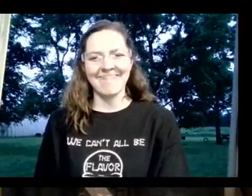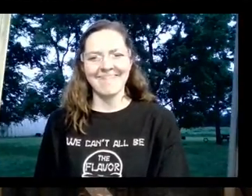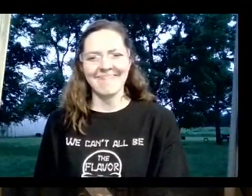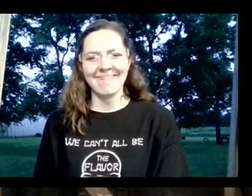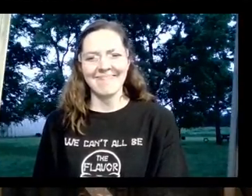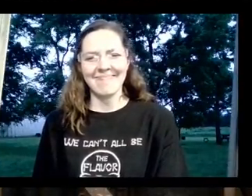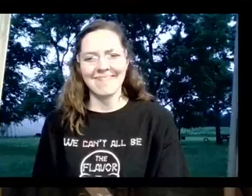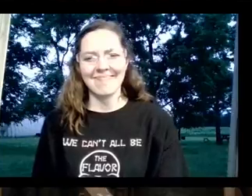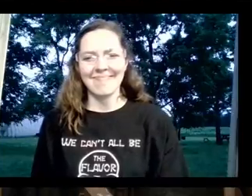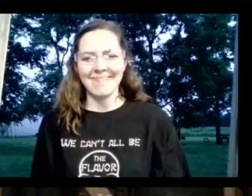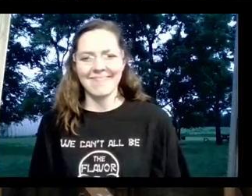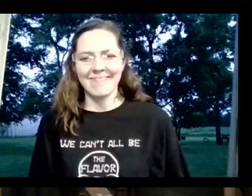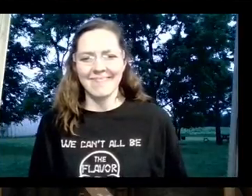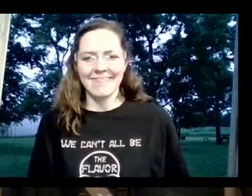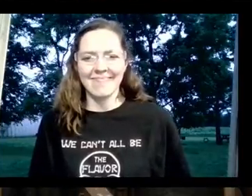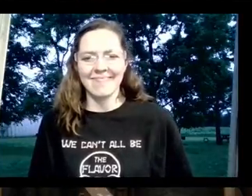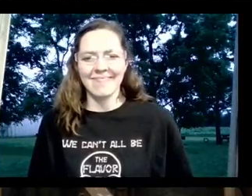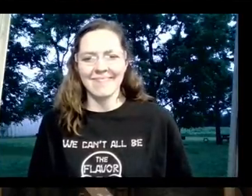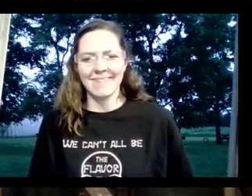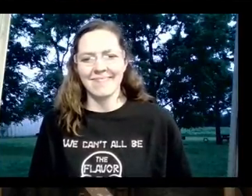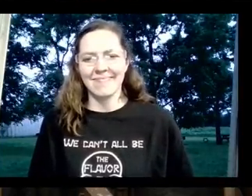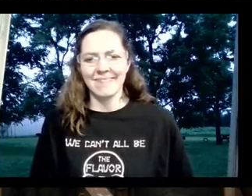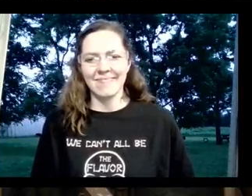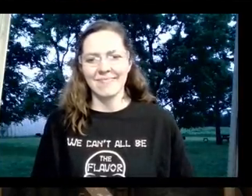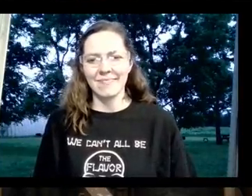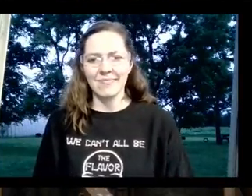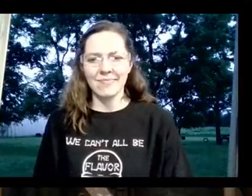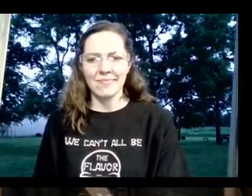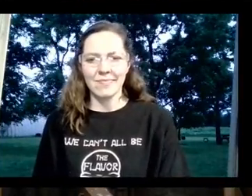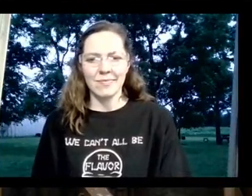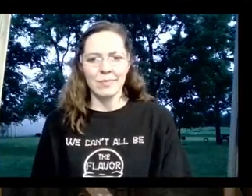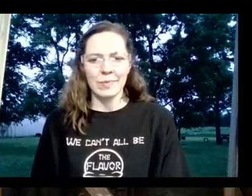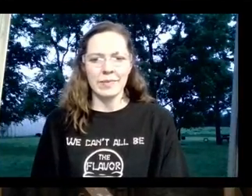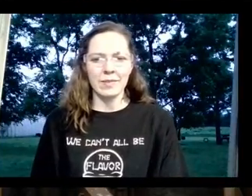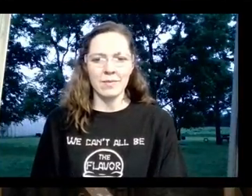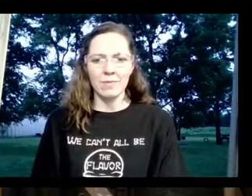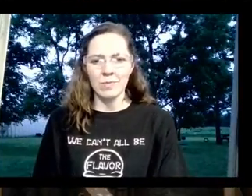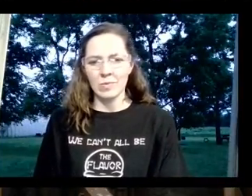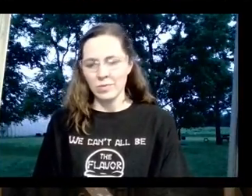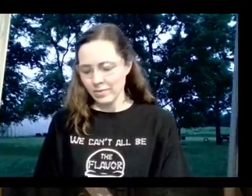here, but John Switzer, he comes from a totally different background than I